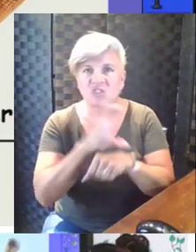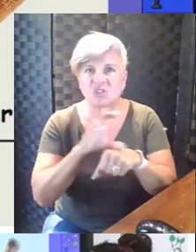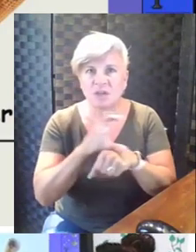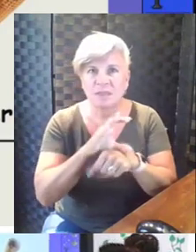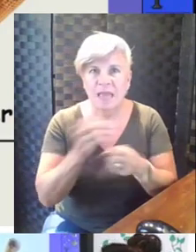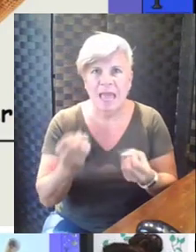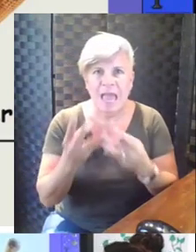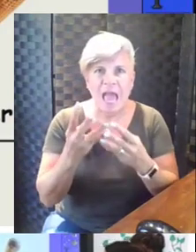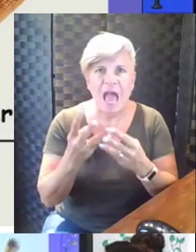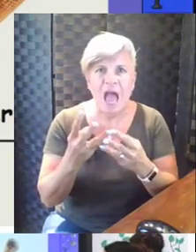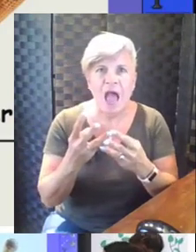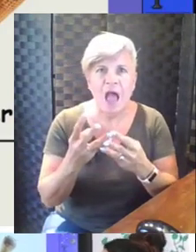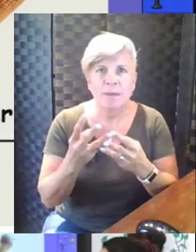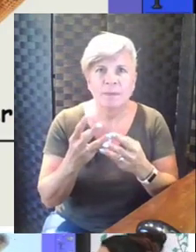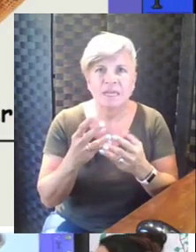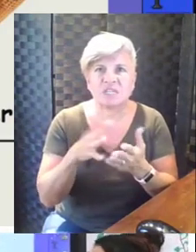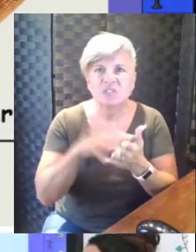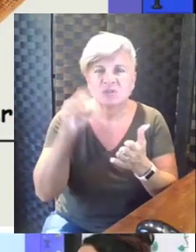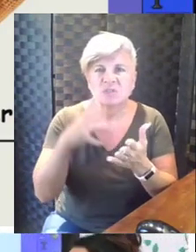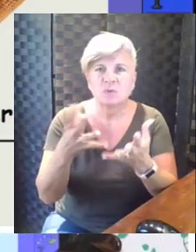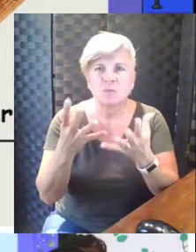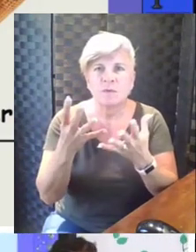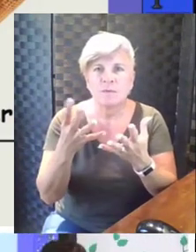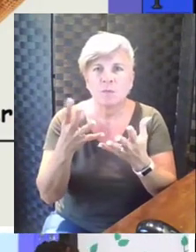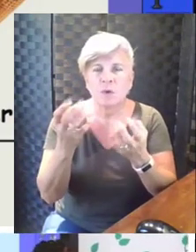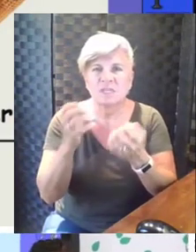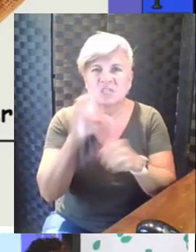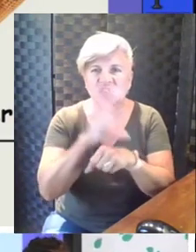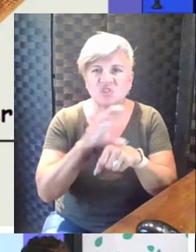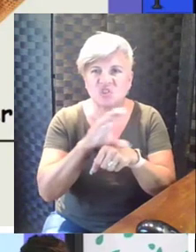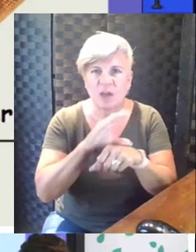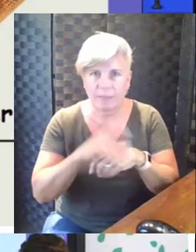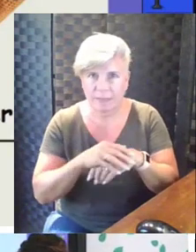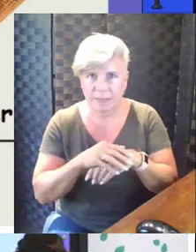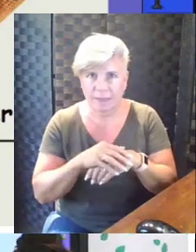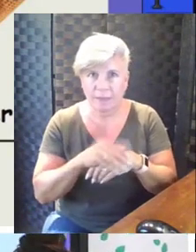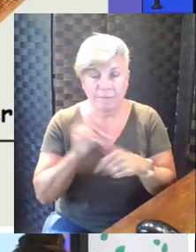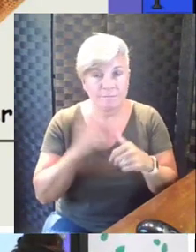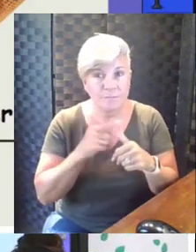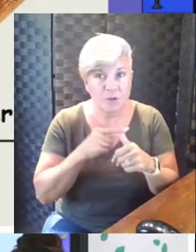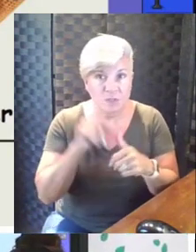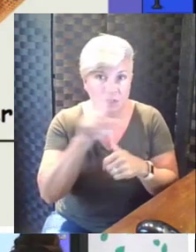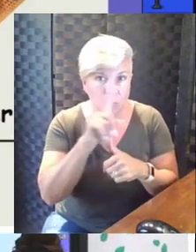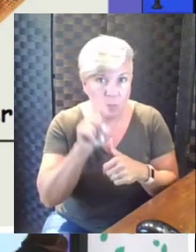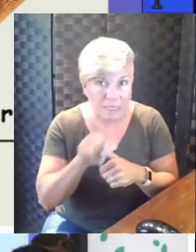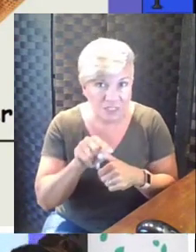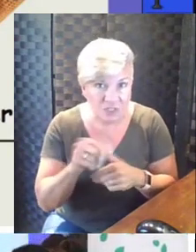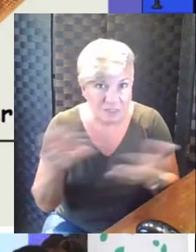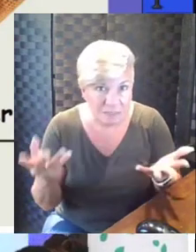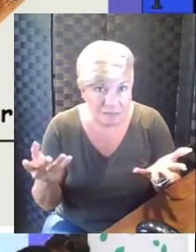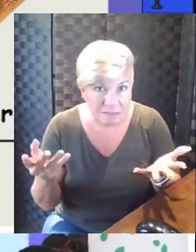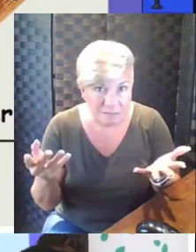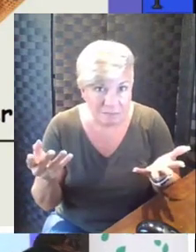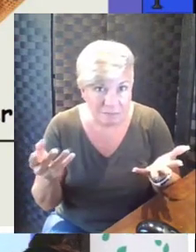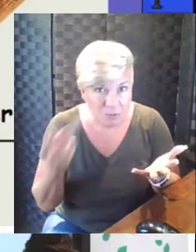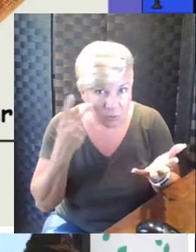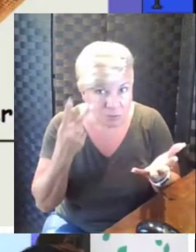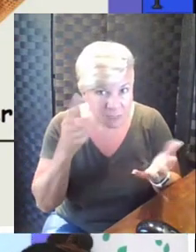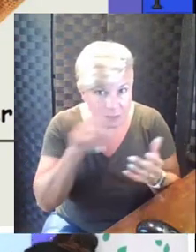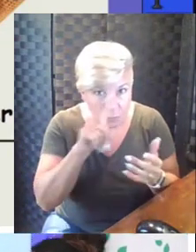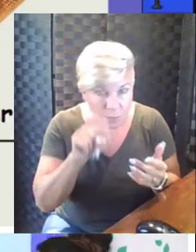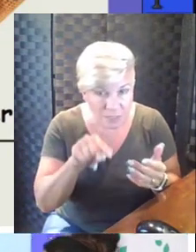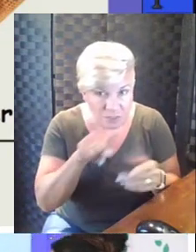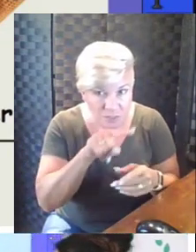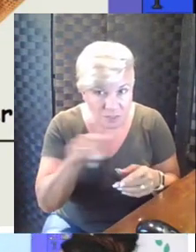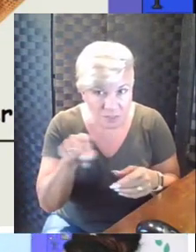How many students voted for chocolate? The first thing we're going to find is that question that they're asking us in the problem. Do you see the